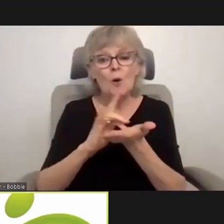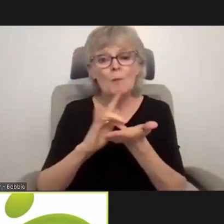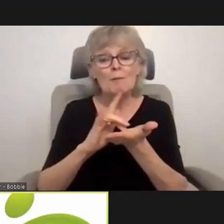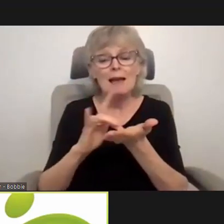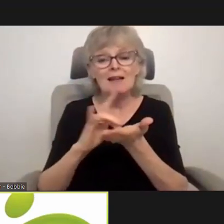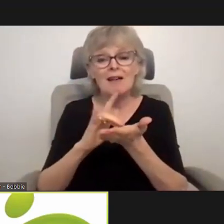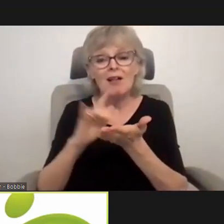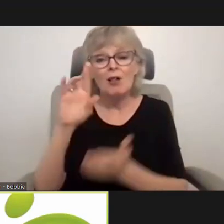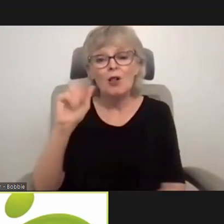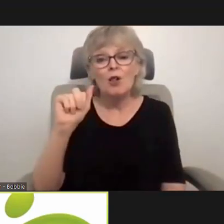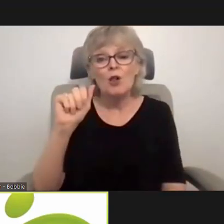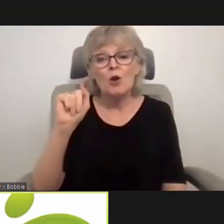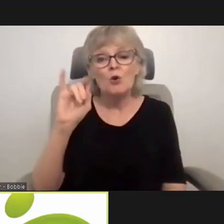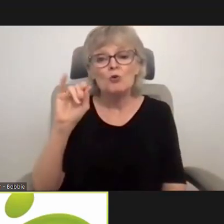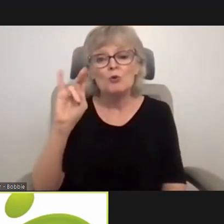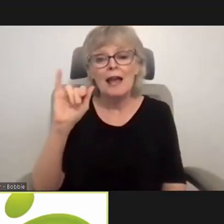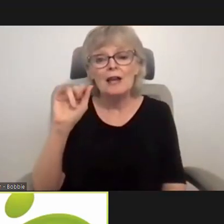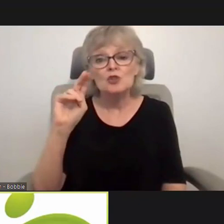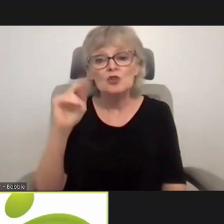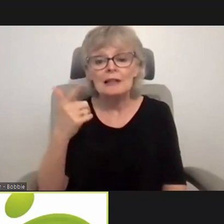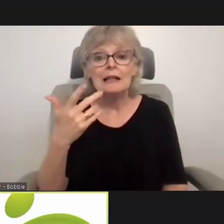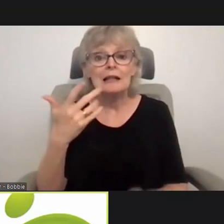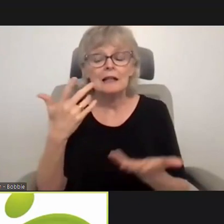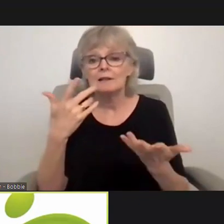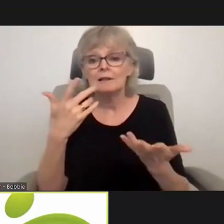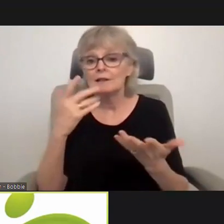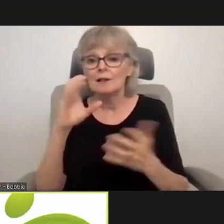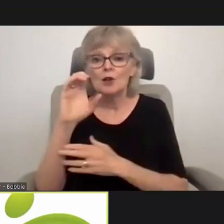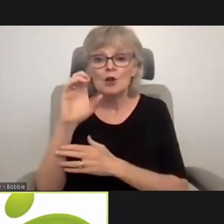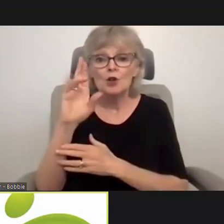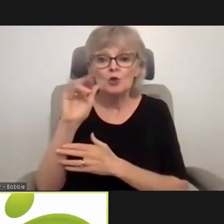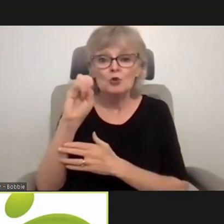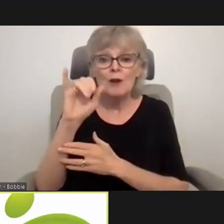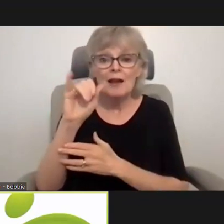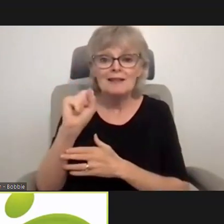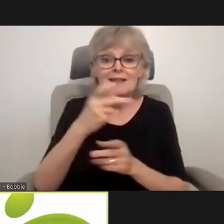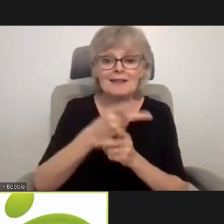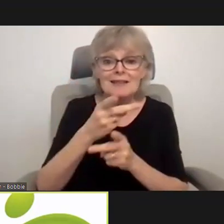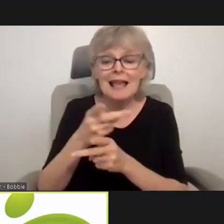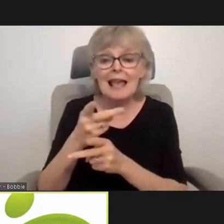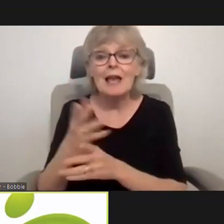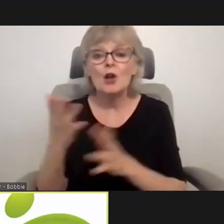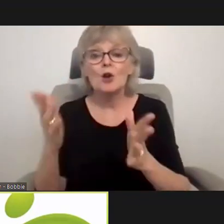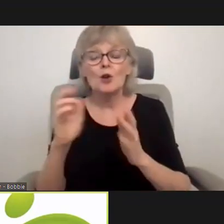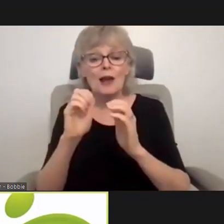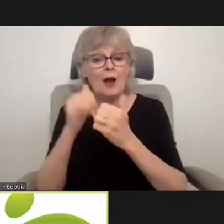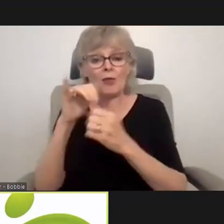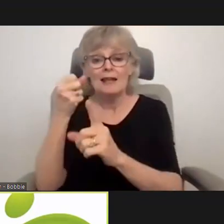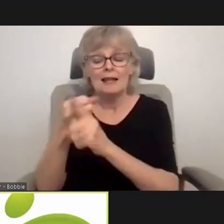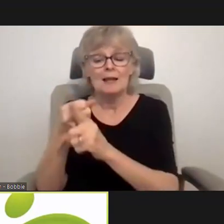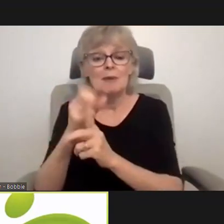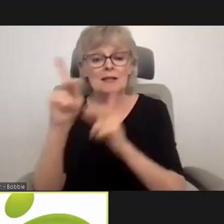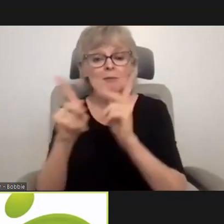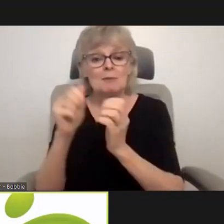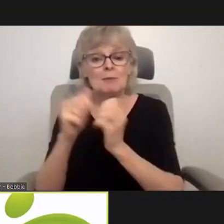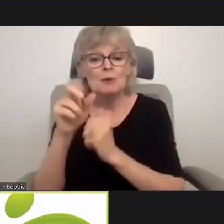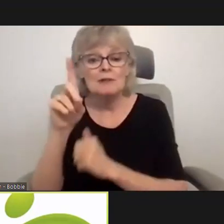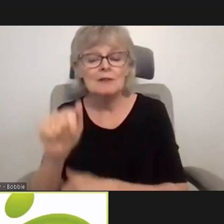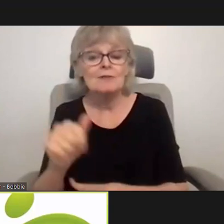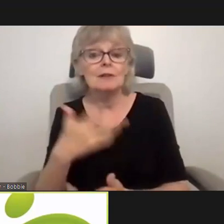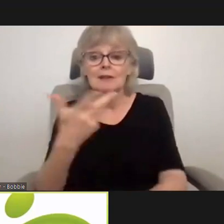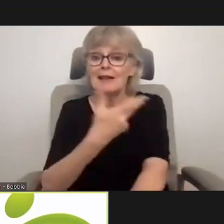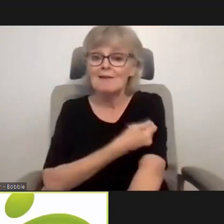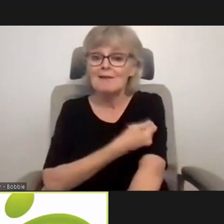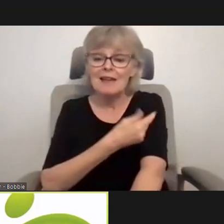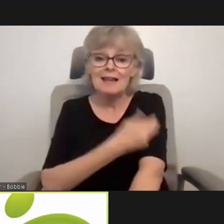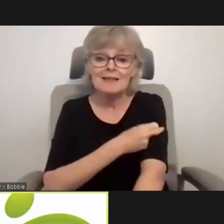care would impact people with disabilities, vaccine allocation, things like vaccine site